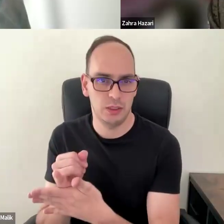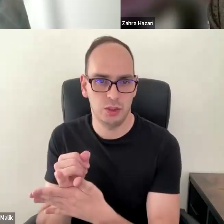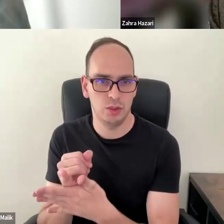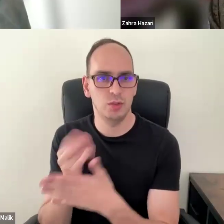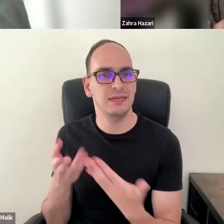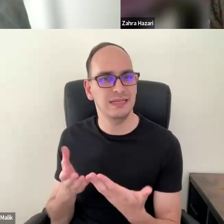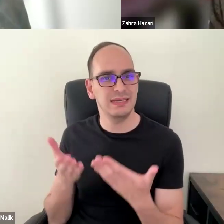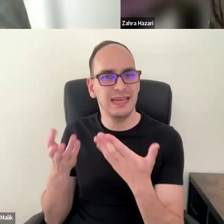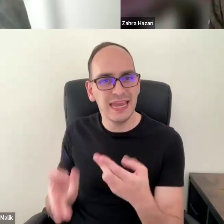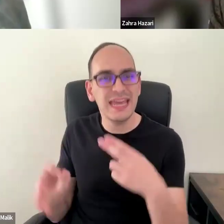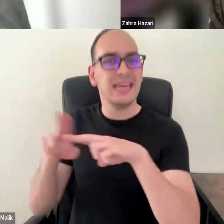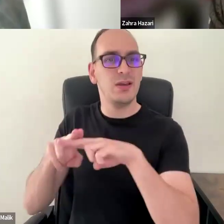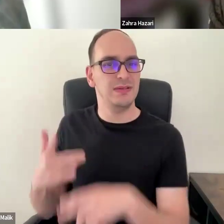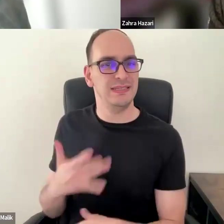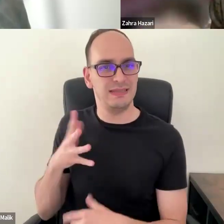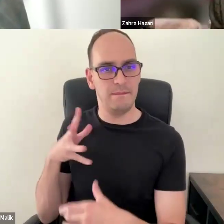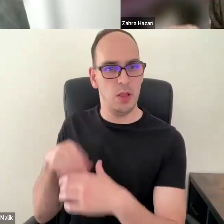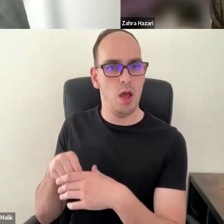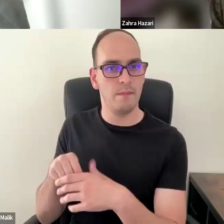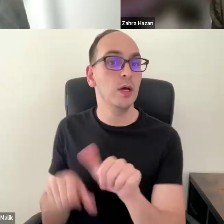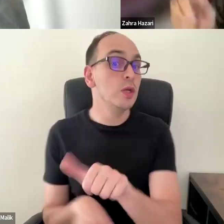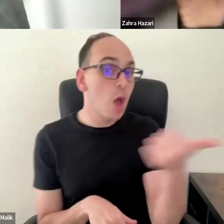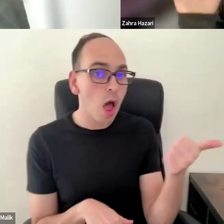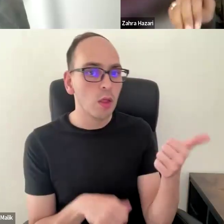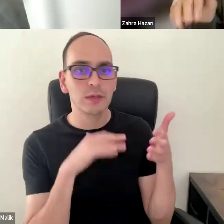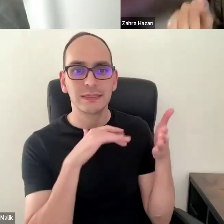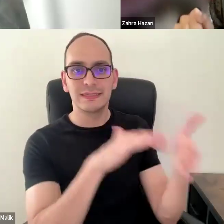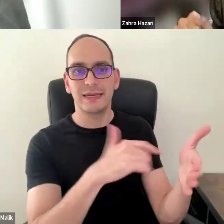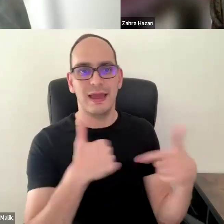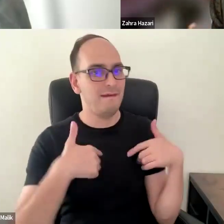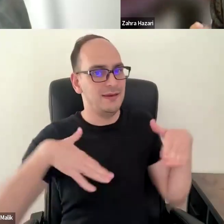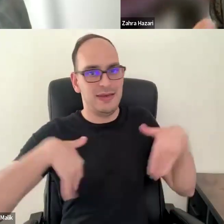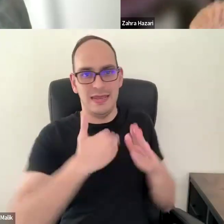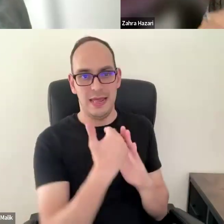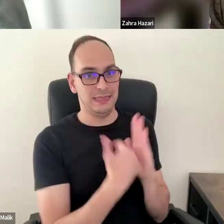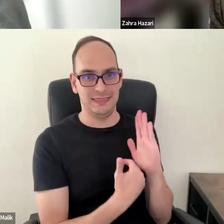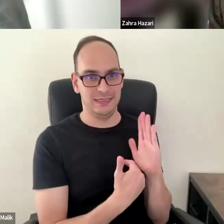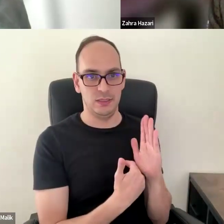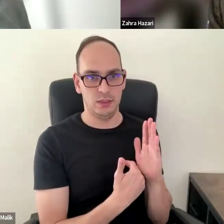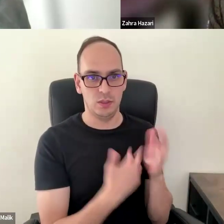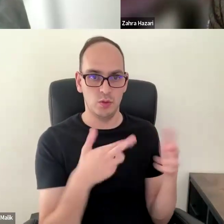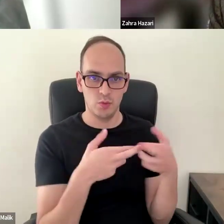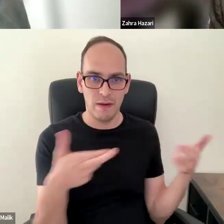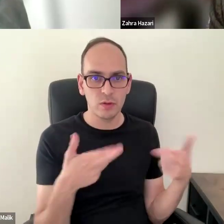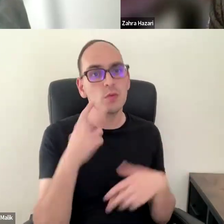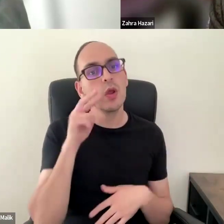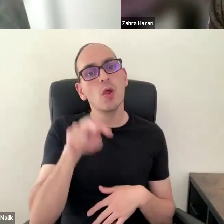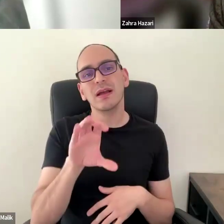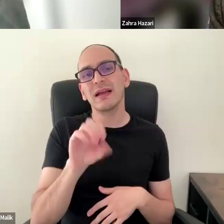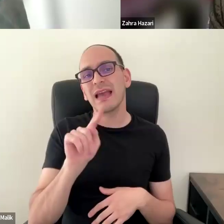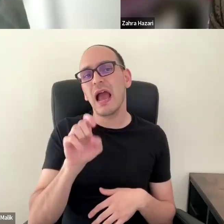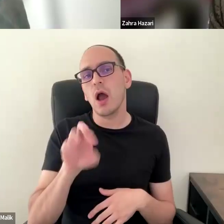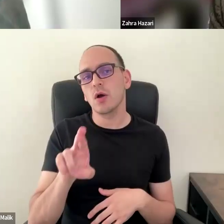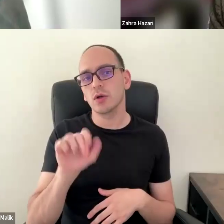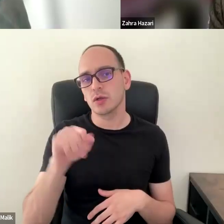of belonging in that particular study, but in another study actually that I haven't listed in the references, we did look at counter spaces, which is